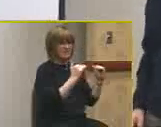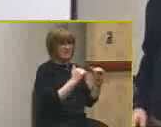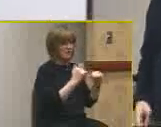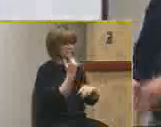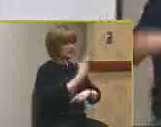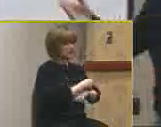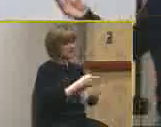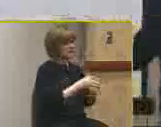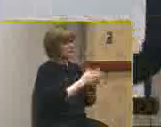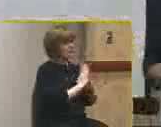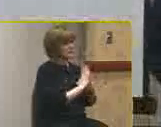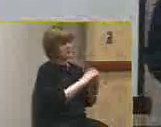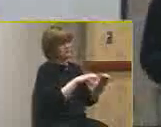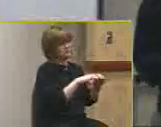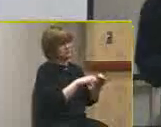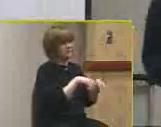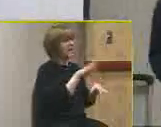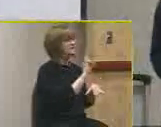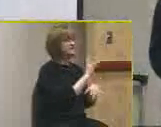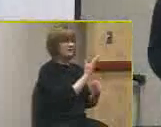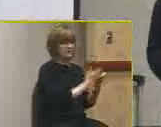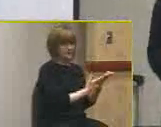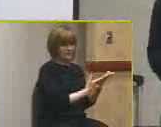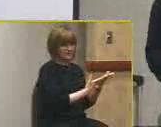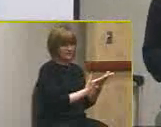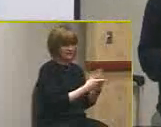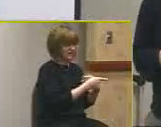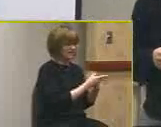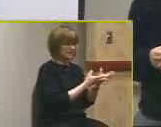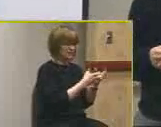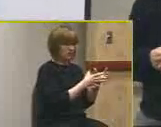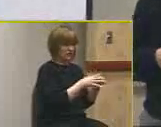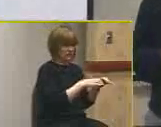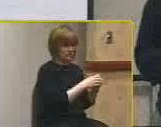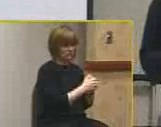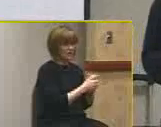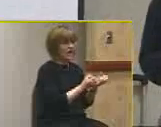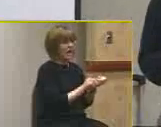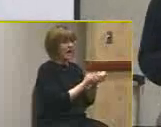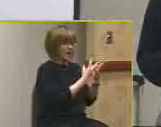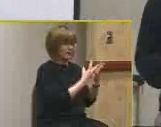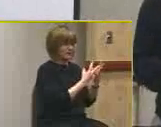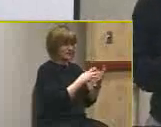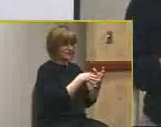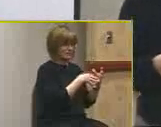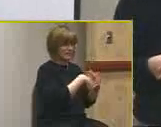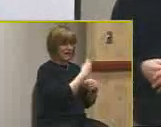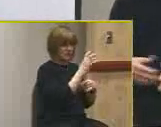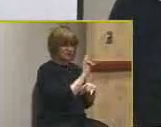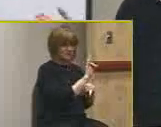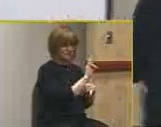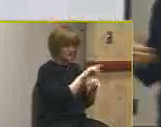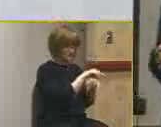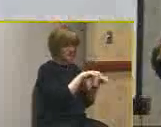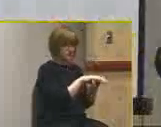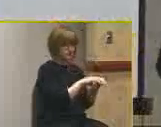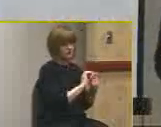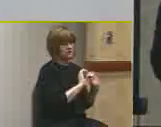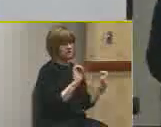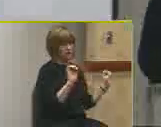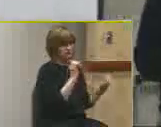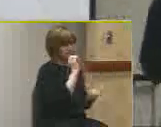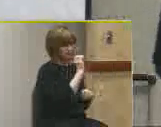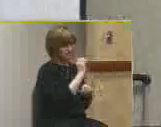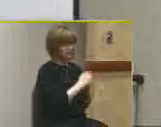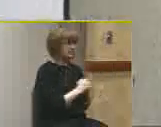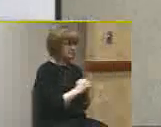ask him to do 7 things that he doesn't really want to do. How many of them does he do? None. Okay,